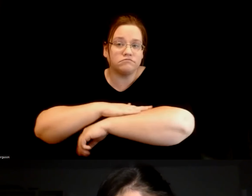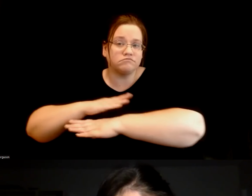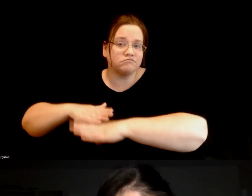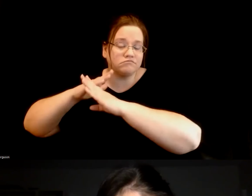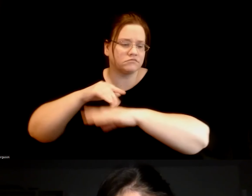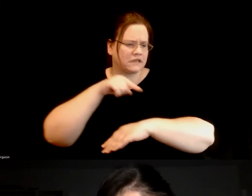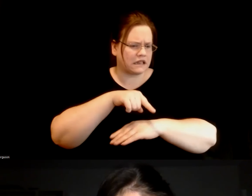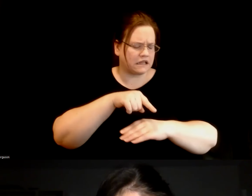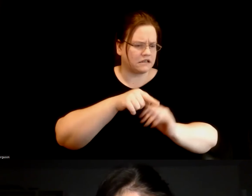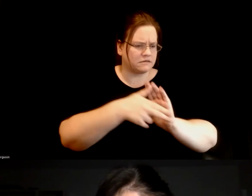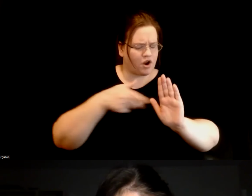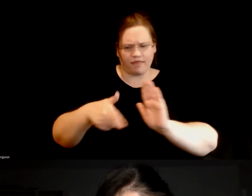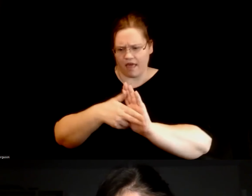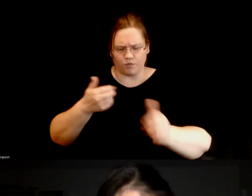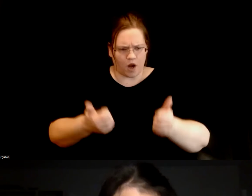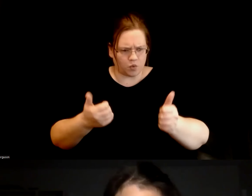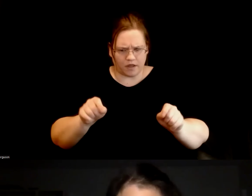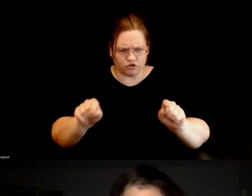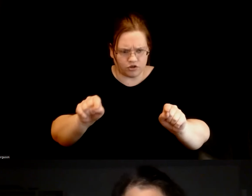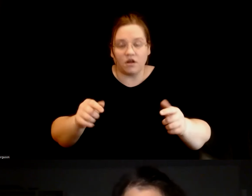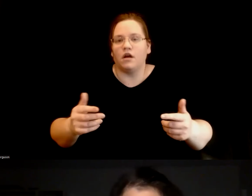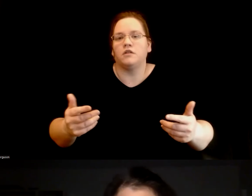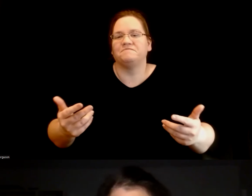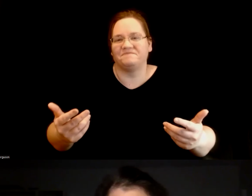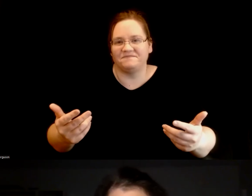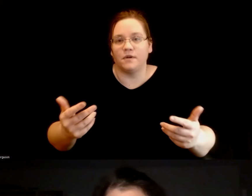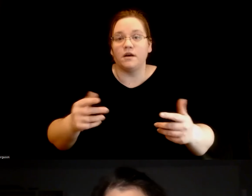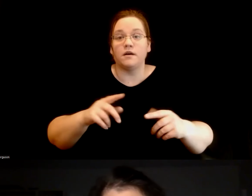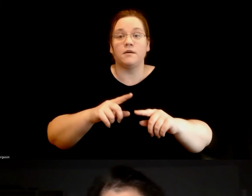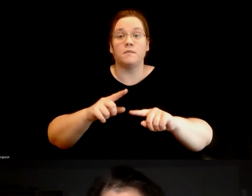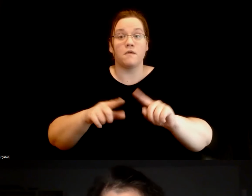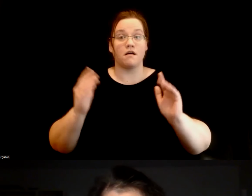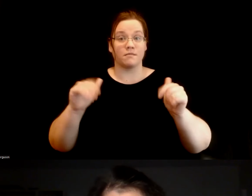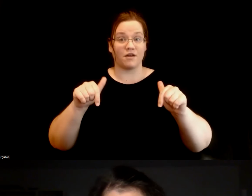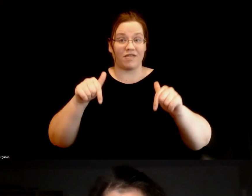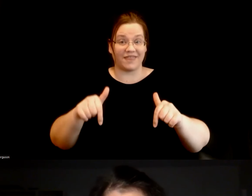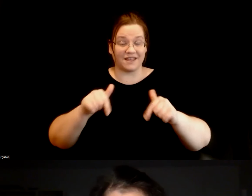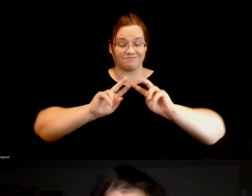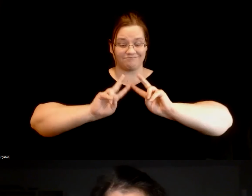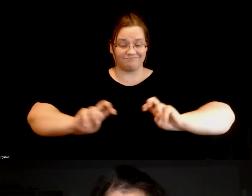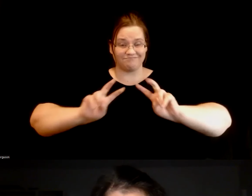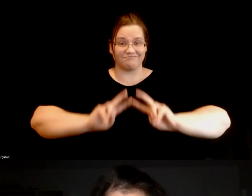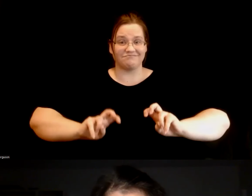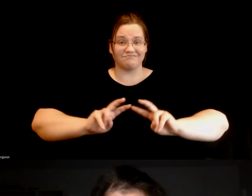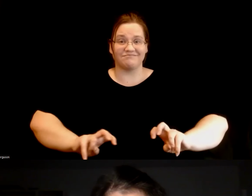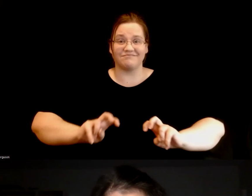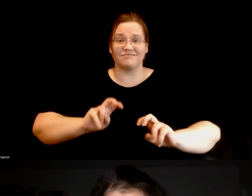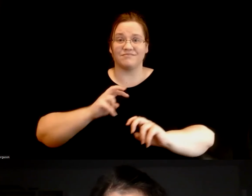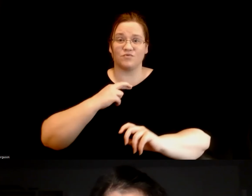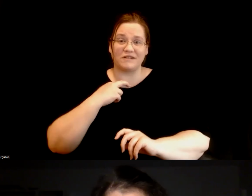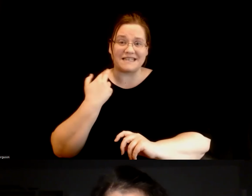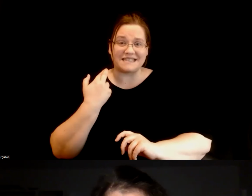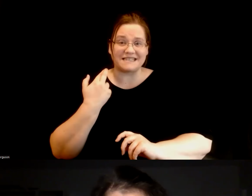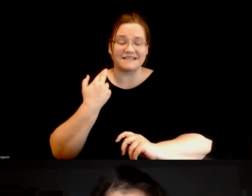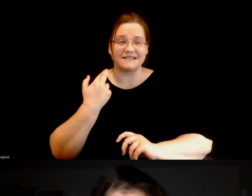it. But this, in this situation where we're thinking about the risks, I think